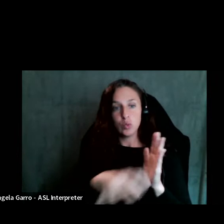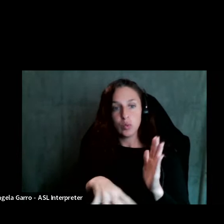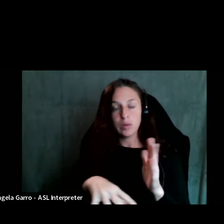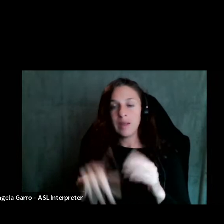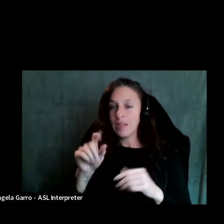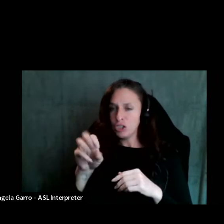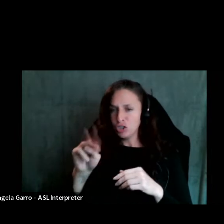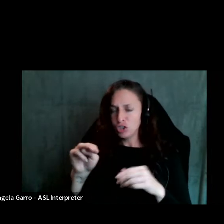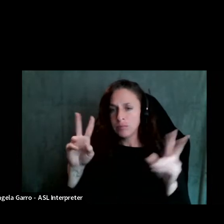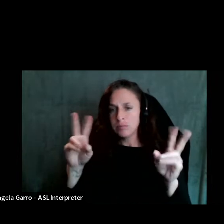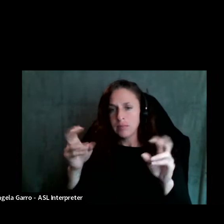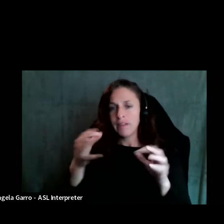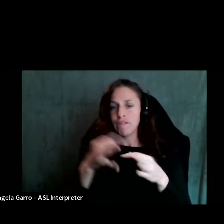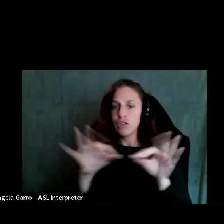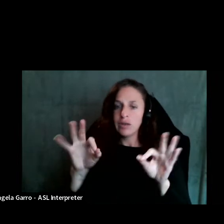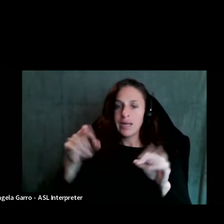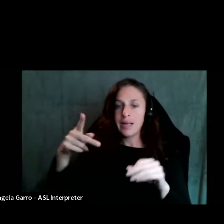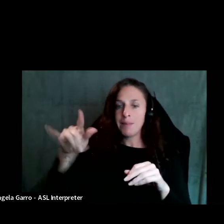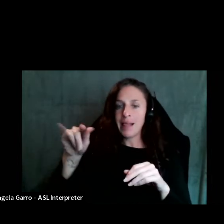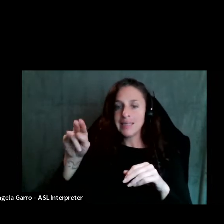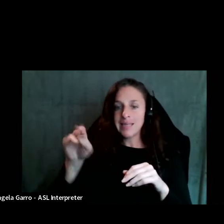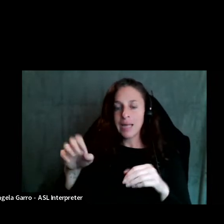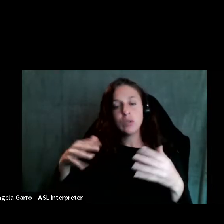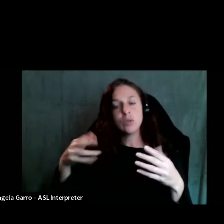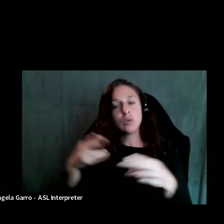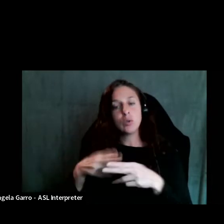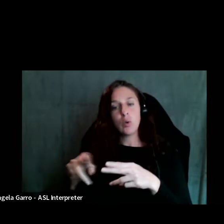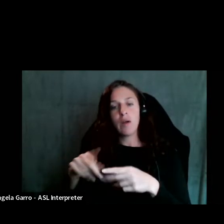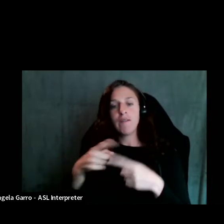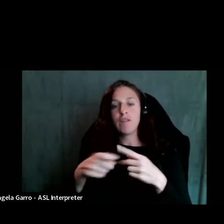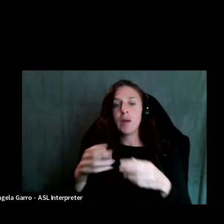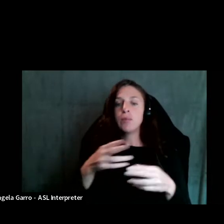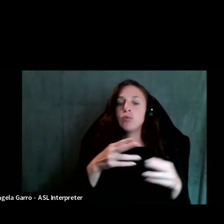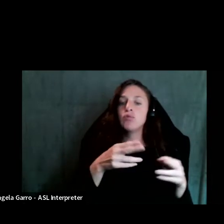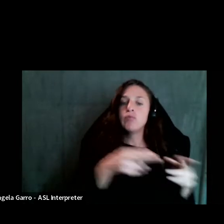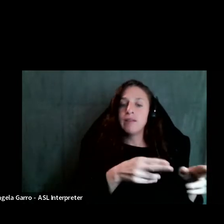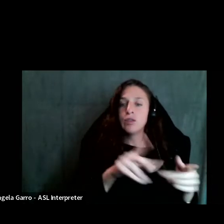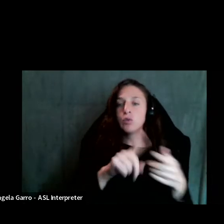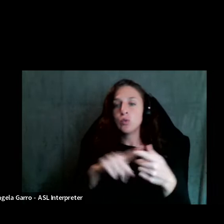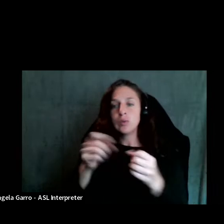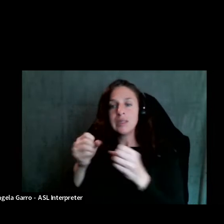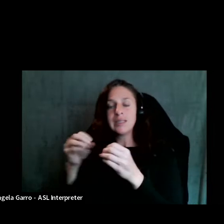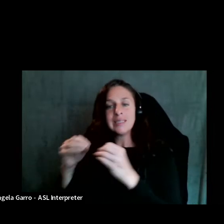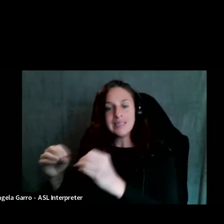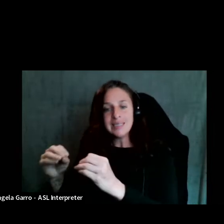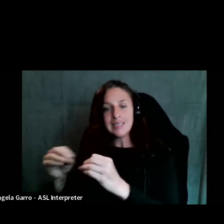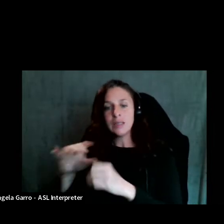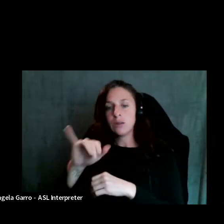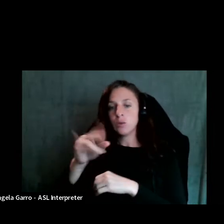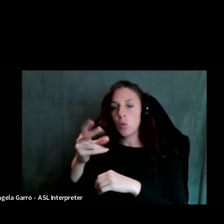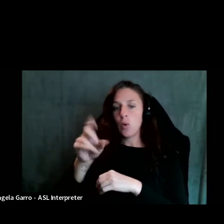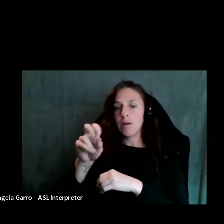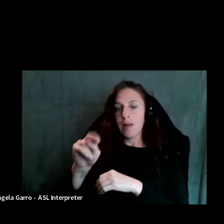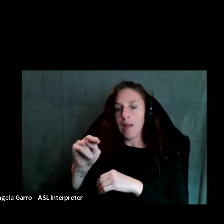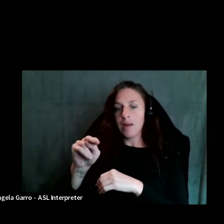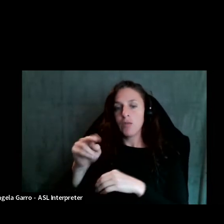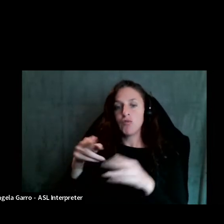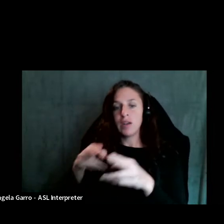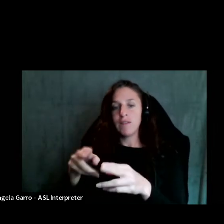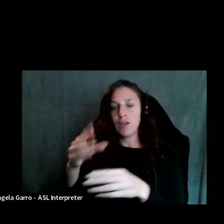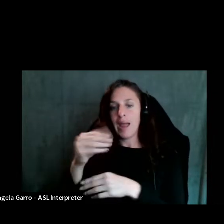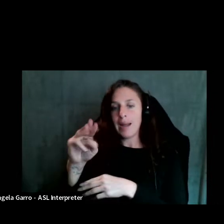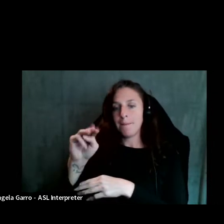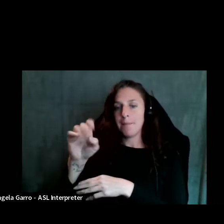Free Palestine is short for Free Palestine from the river to the sea, that being the Jordan River and the Mediterranean Sea. This is the land